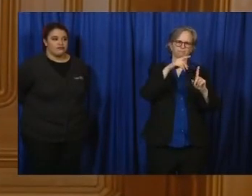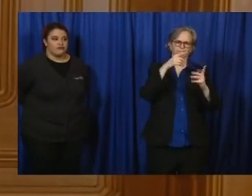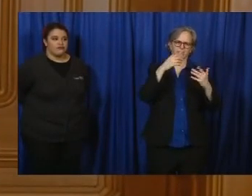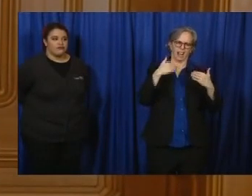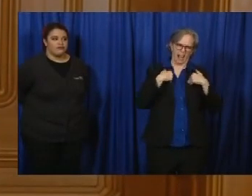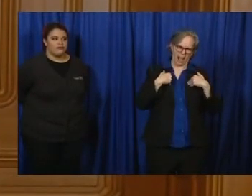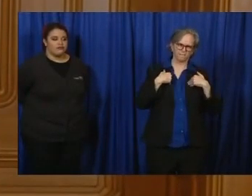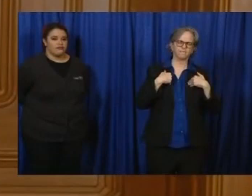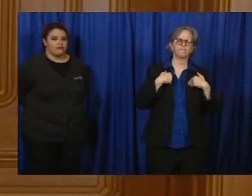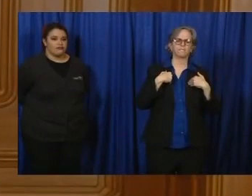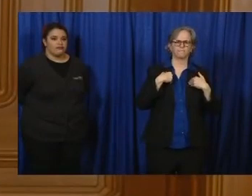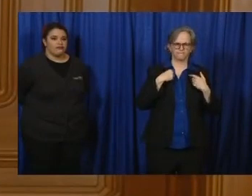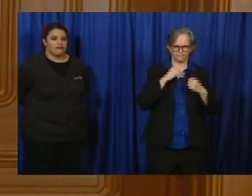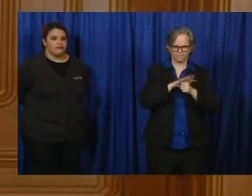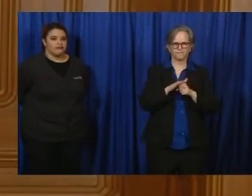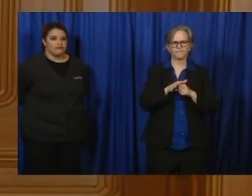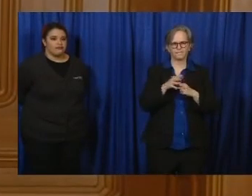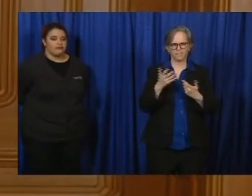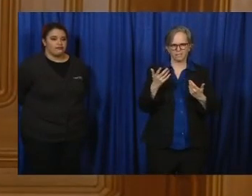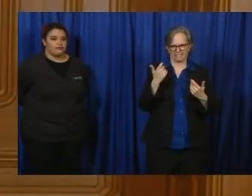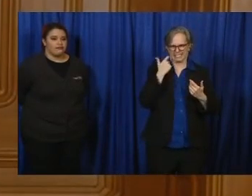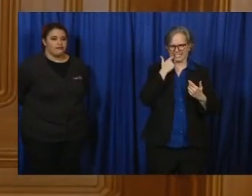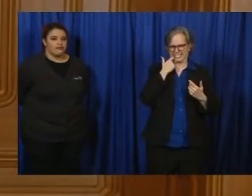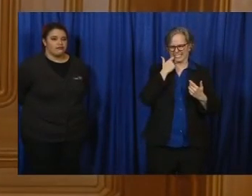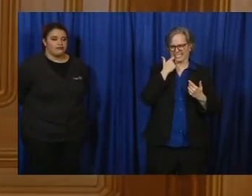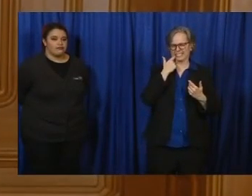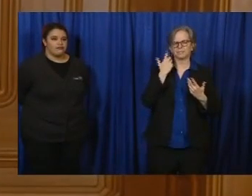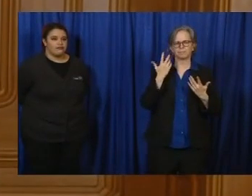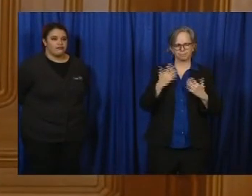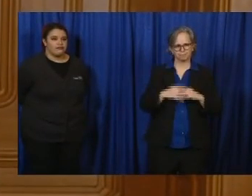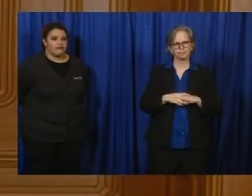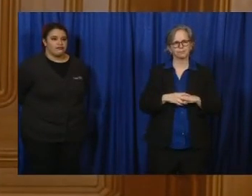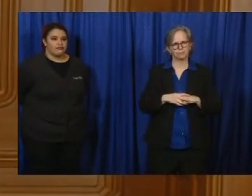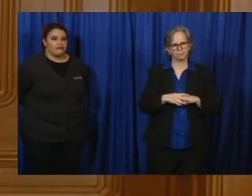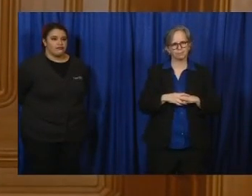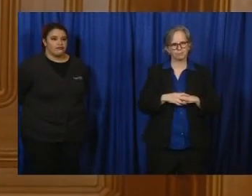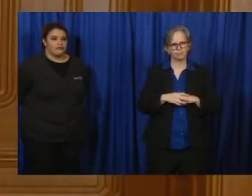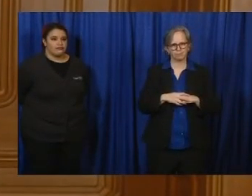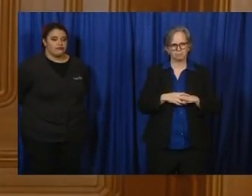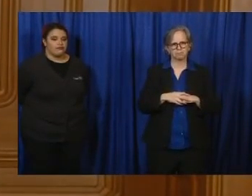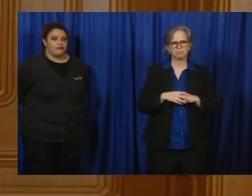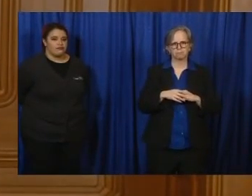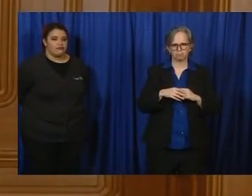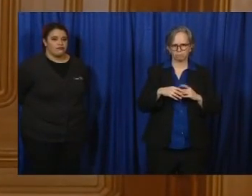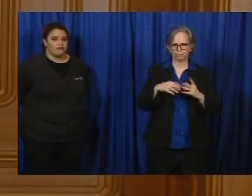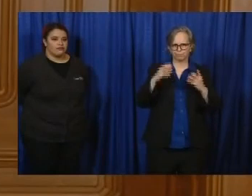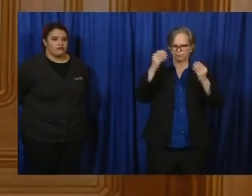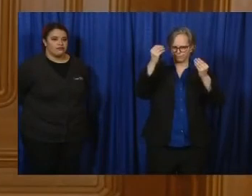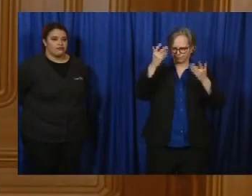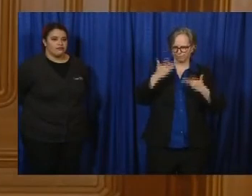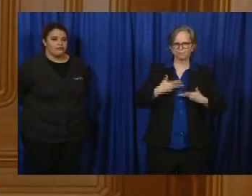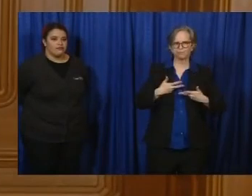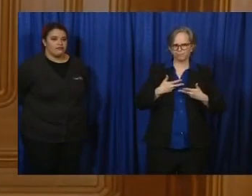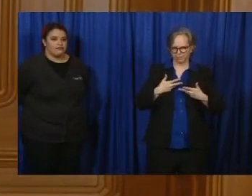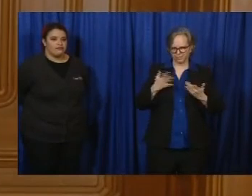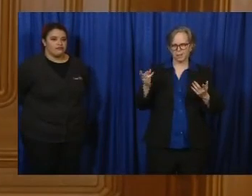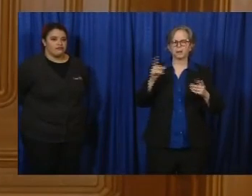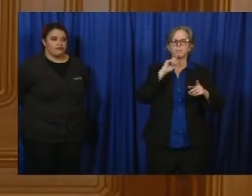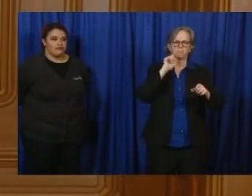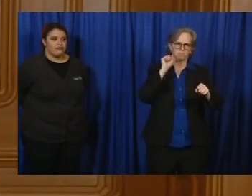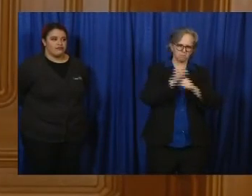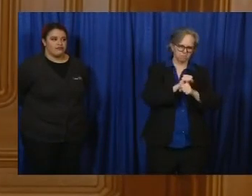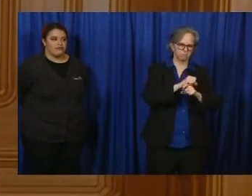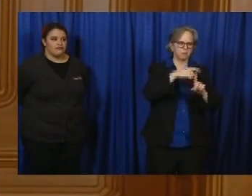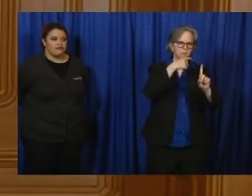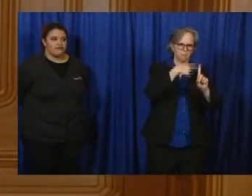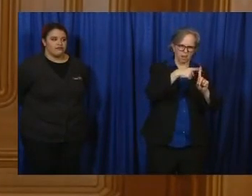On Sunday, the director continues, we were notified about 3 p.m. that a staff member tested positive for COVID-19.